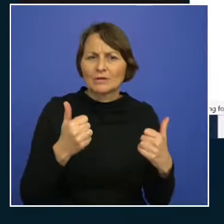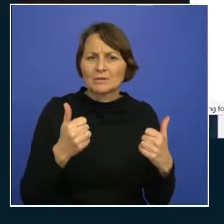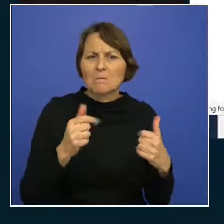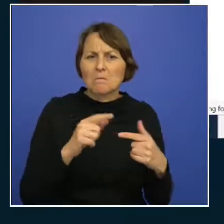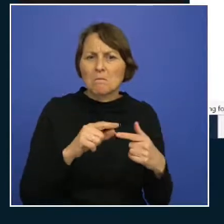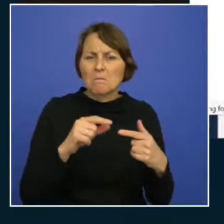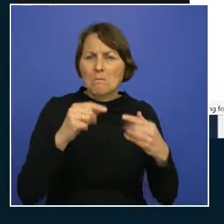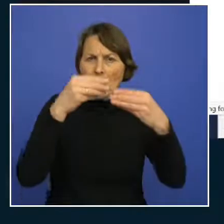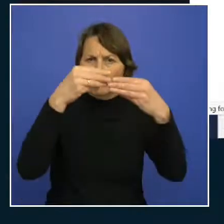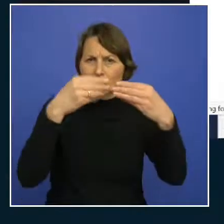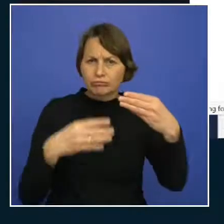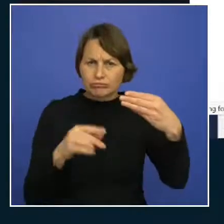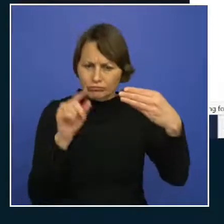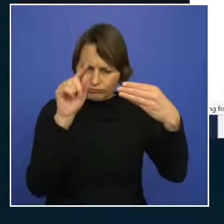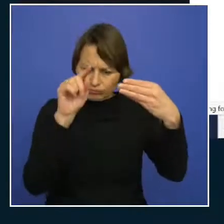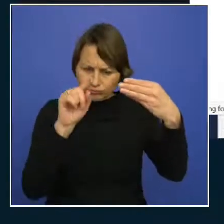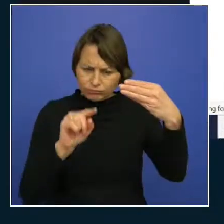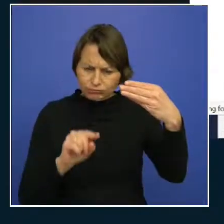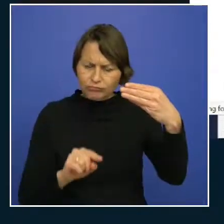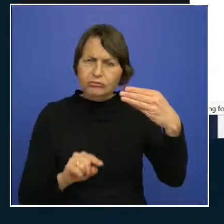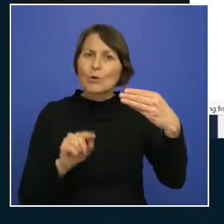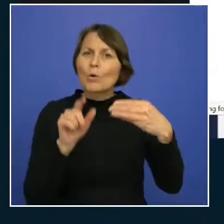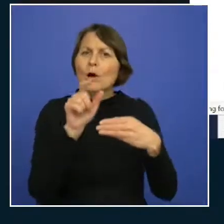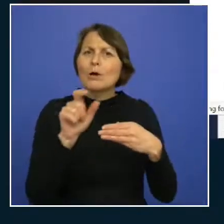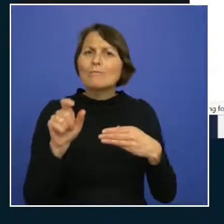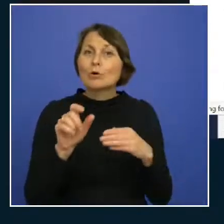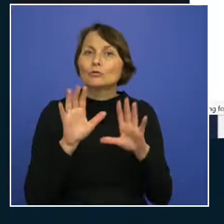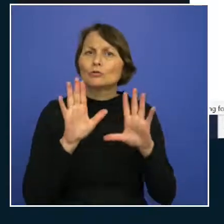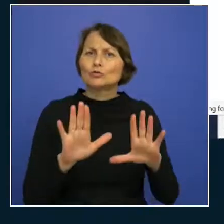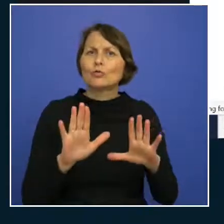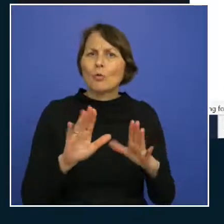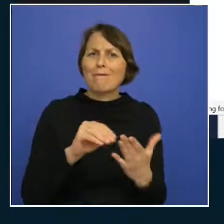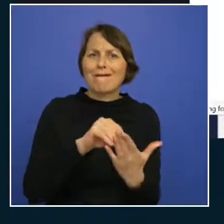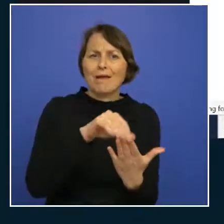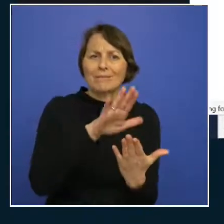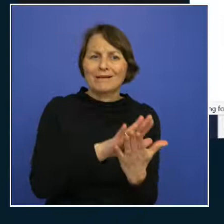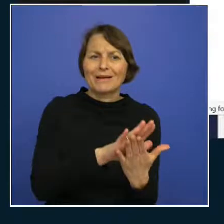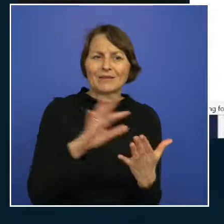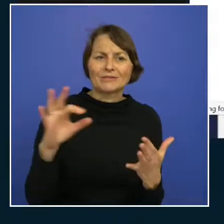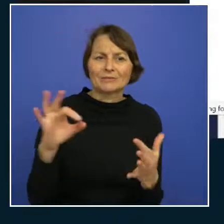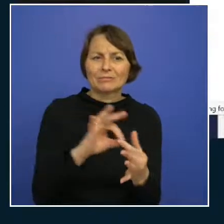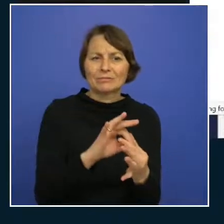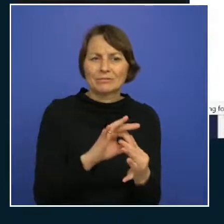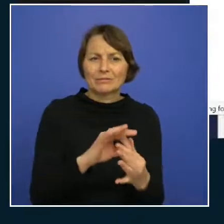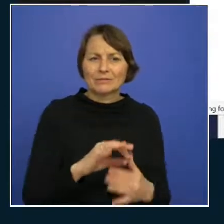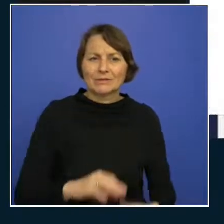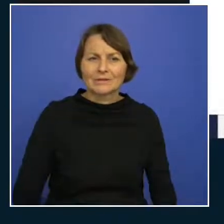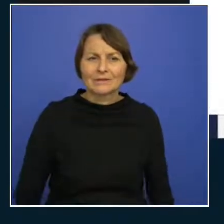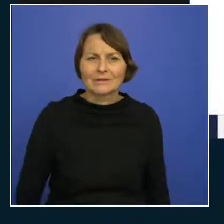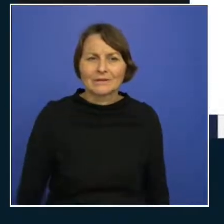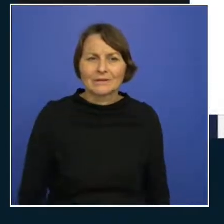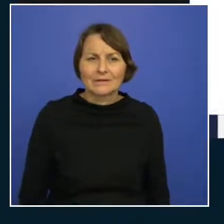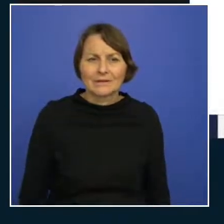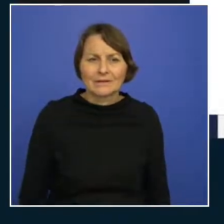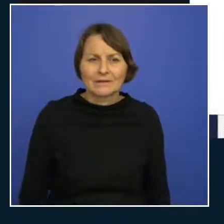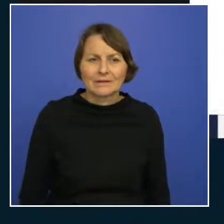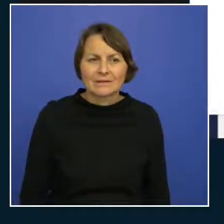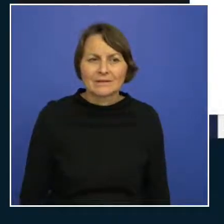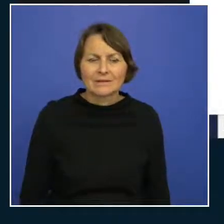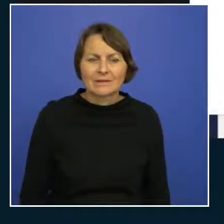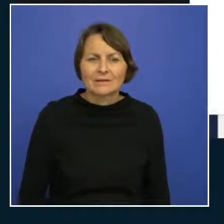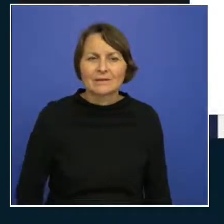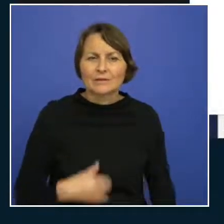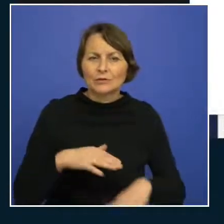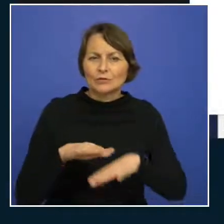users of your application, are located, right? So, yeah, I think those were the informations. Dawood, can you